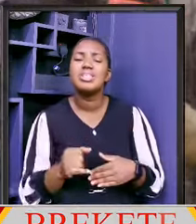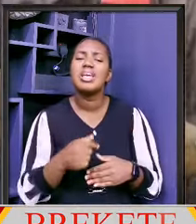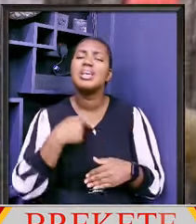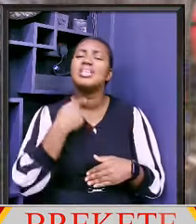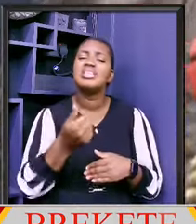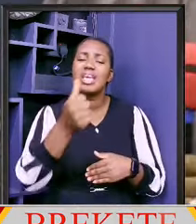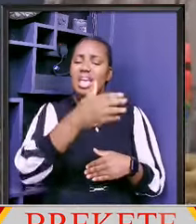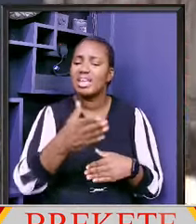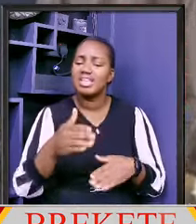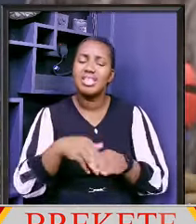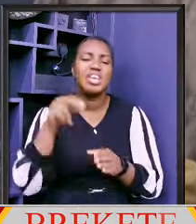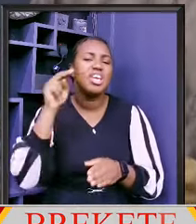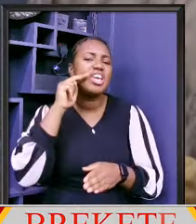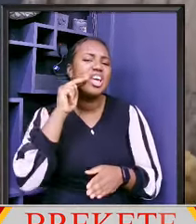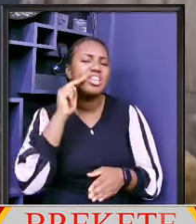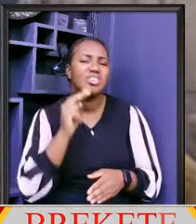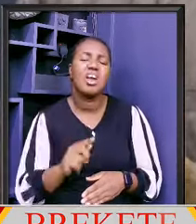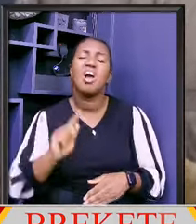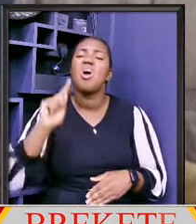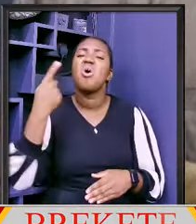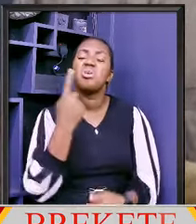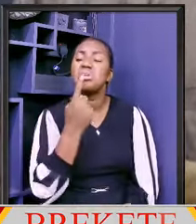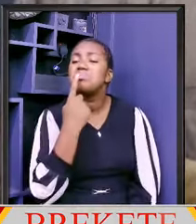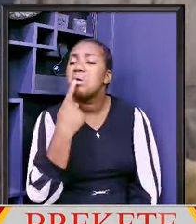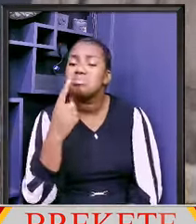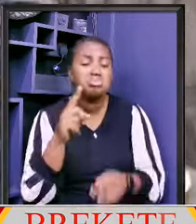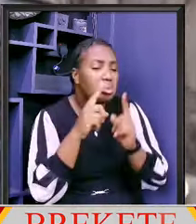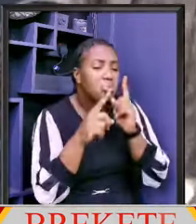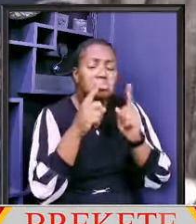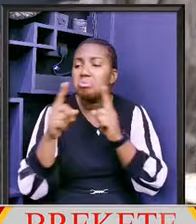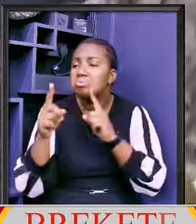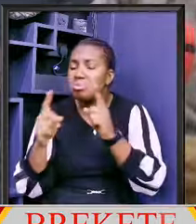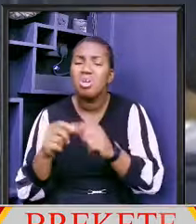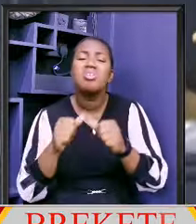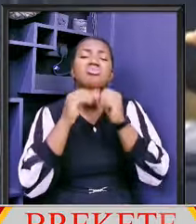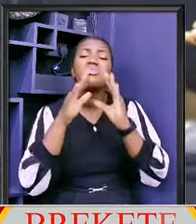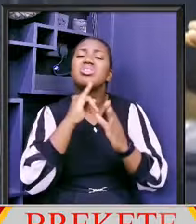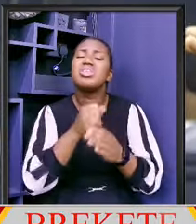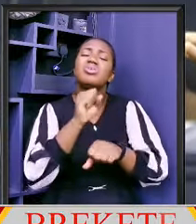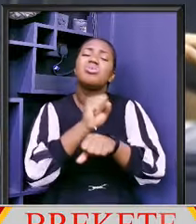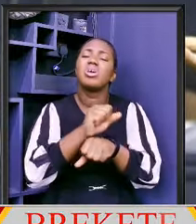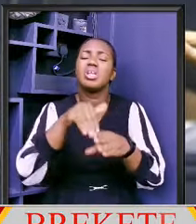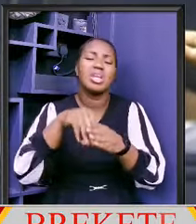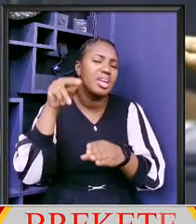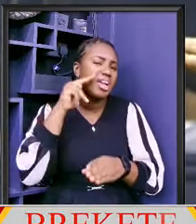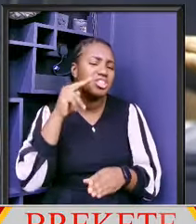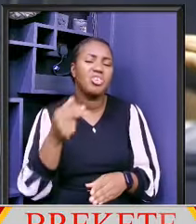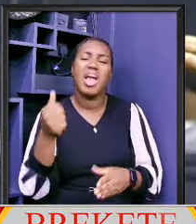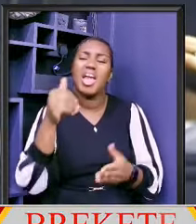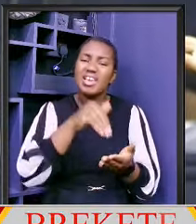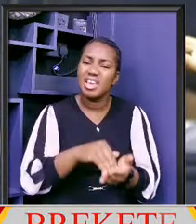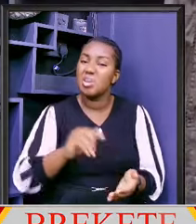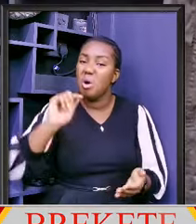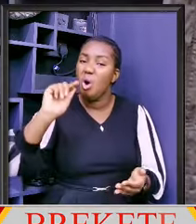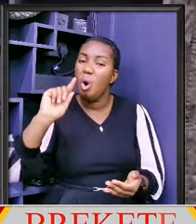service, amebo, nonsense. Nothing seems to be working in Nigeria anymore, apart from